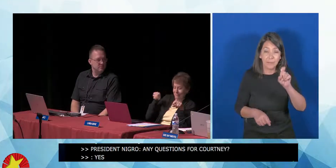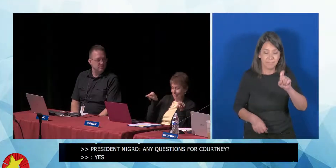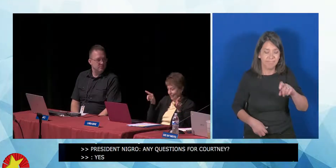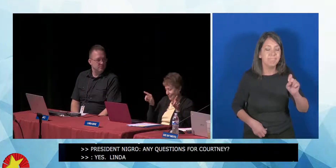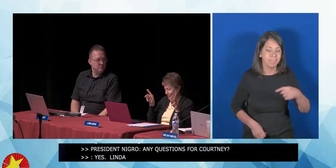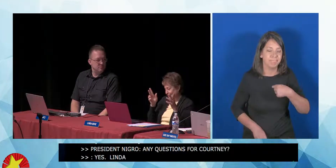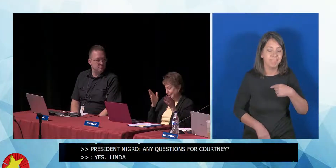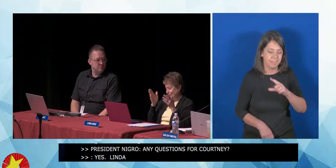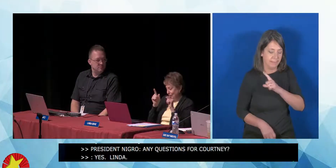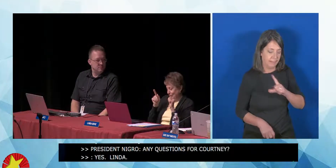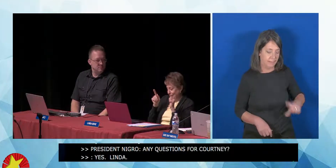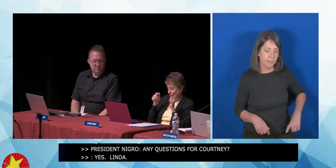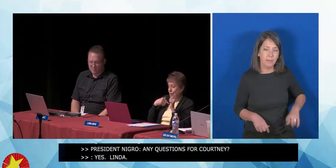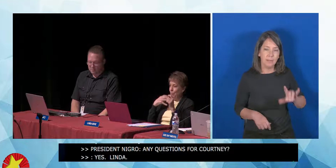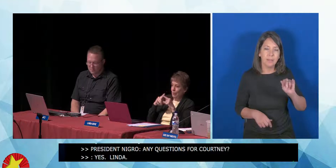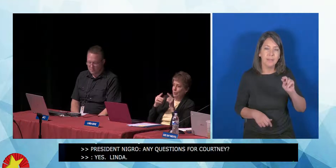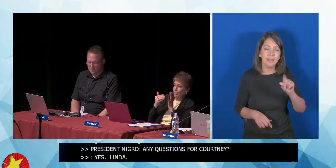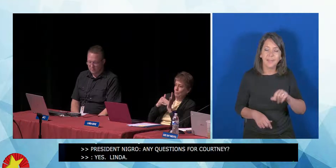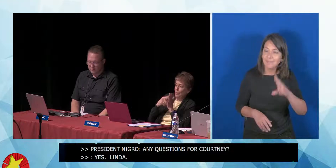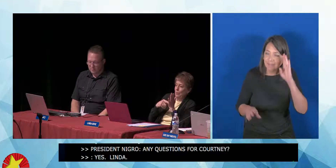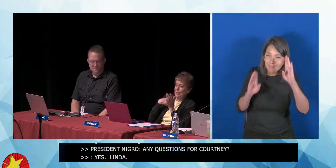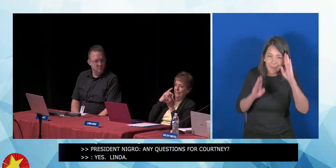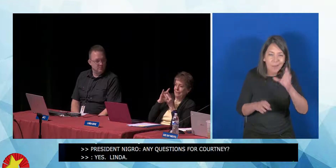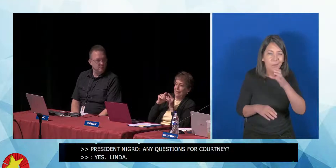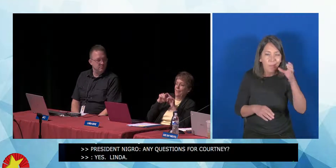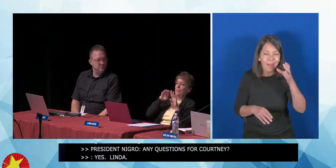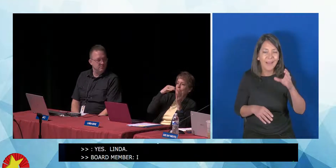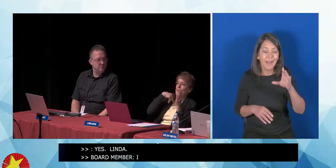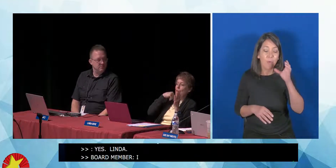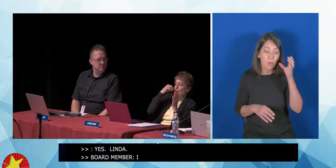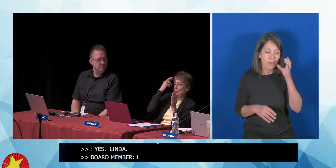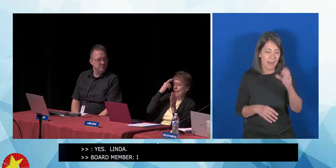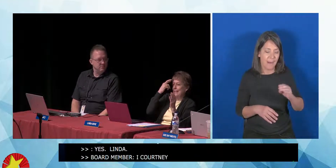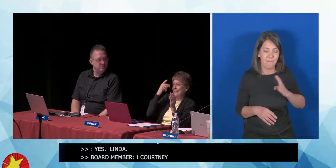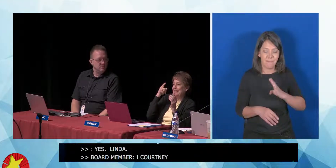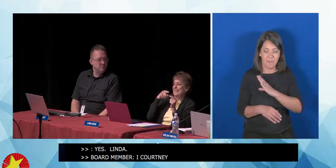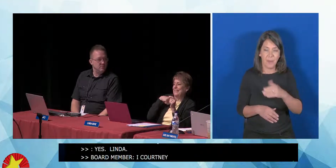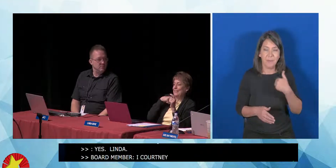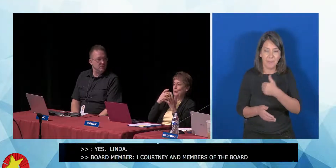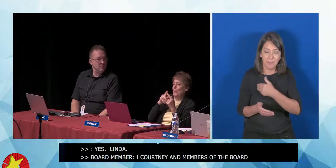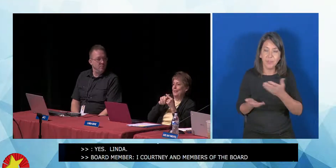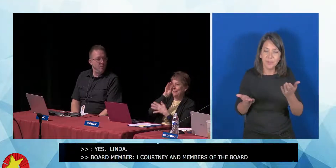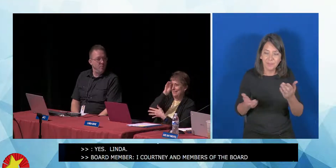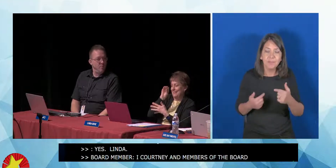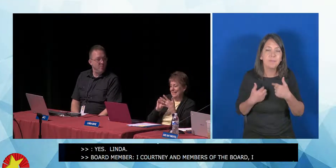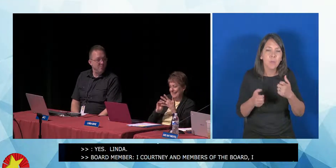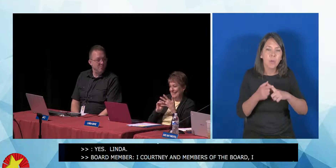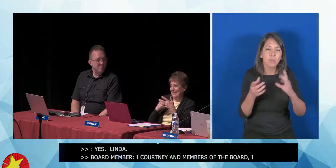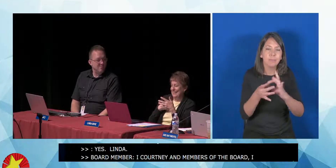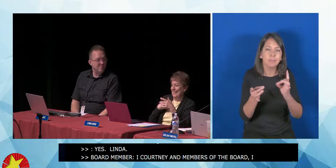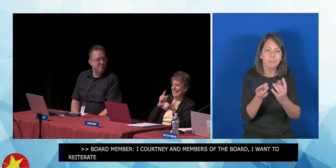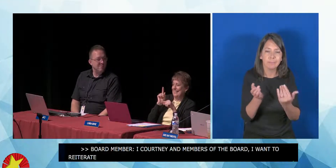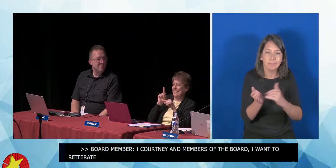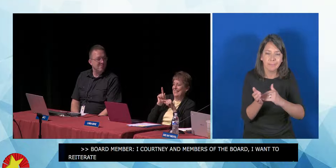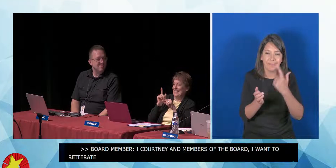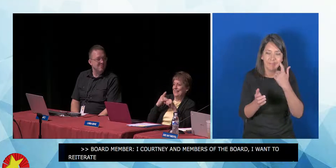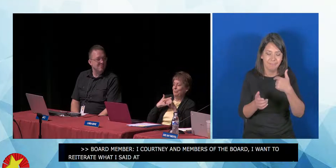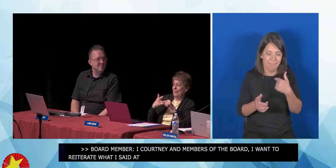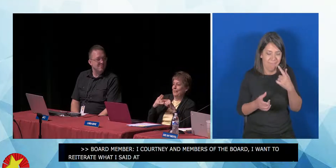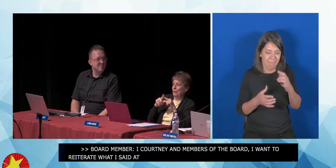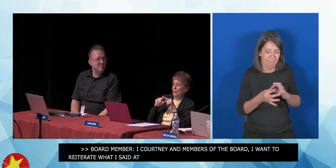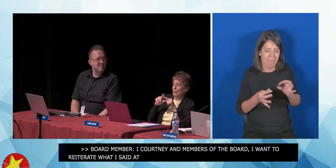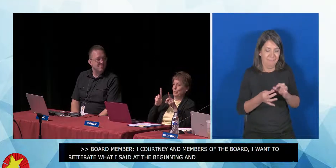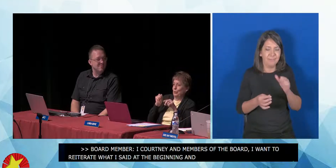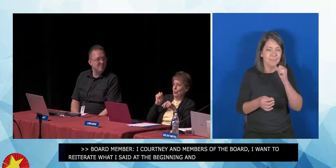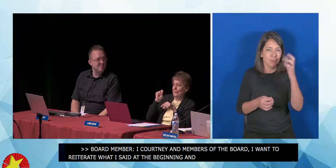Hi, Courtney, and board members as well. I do want to reiterate what I said at the beginning. I didn't realize that I should have made that